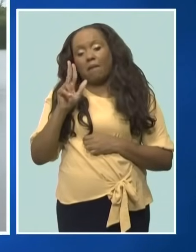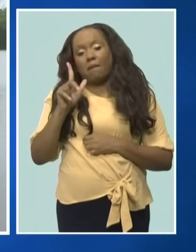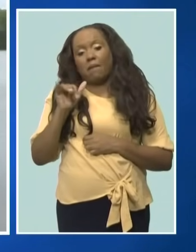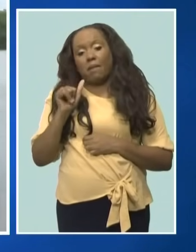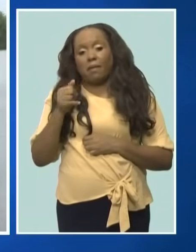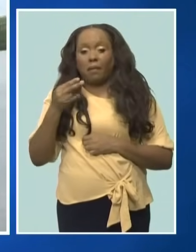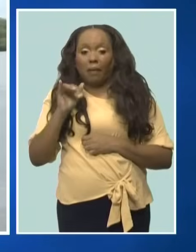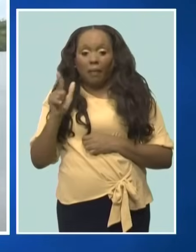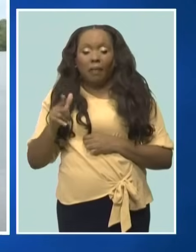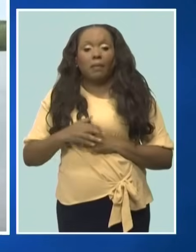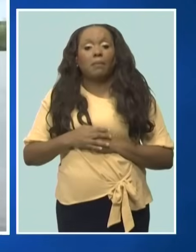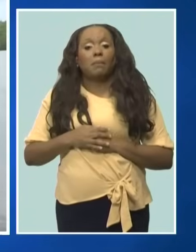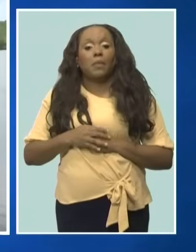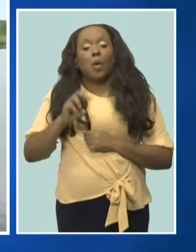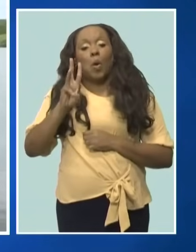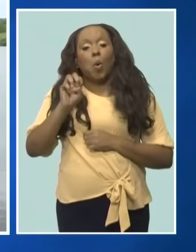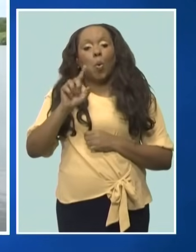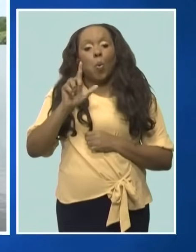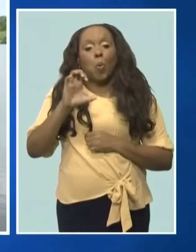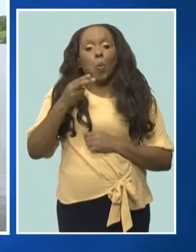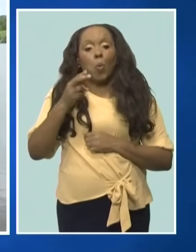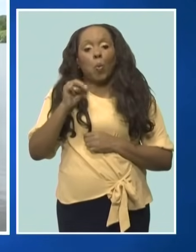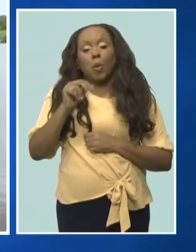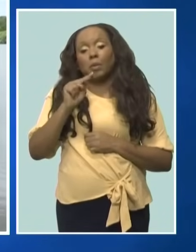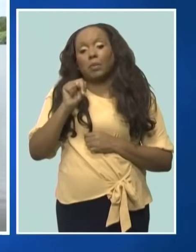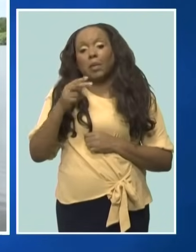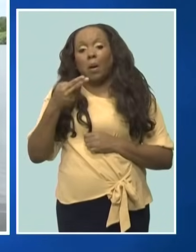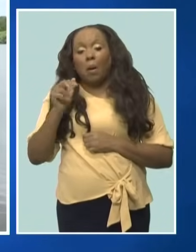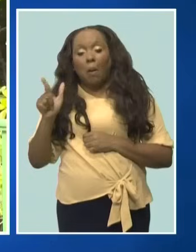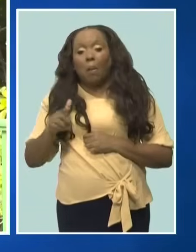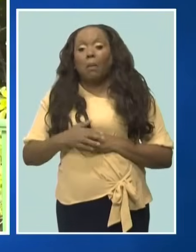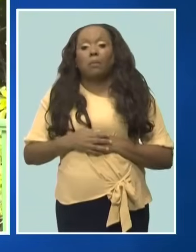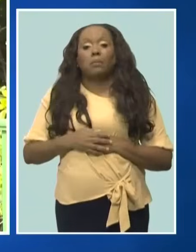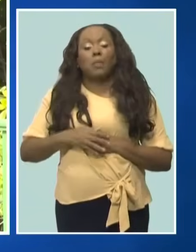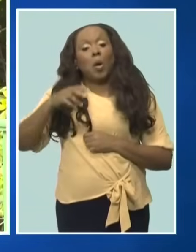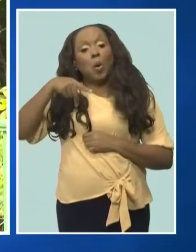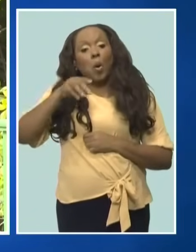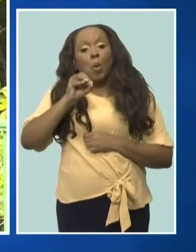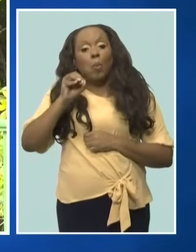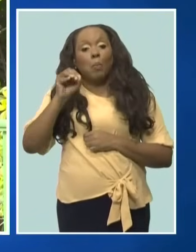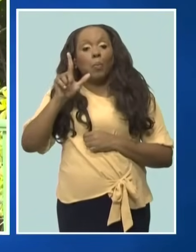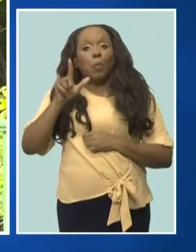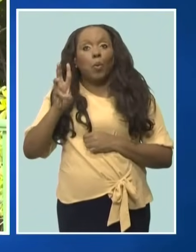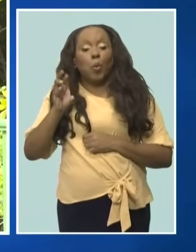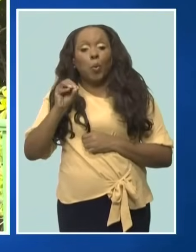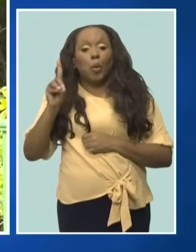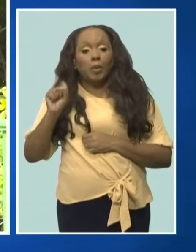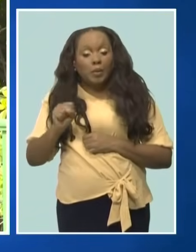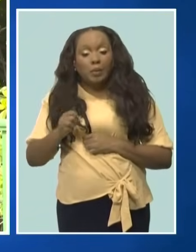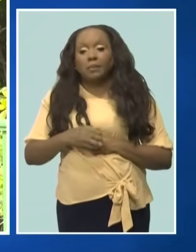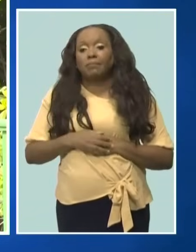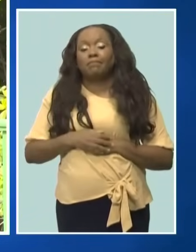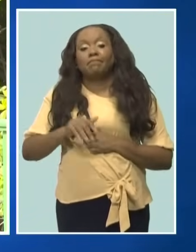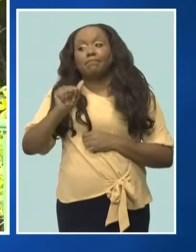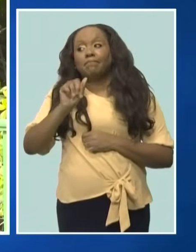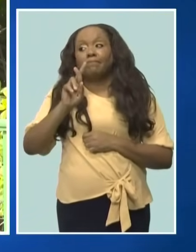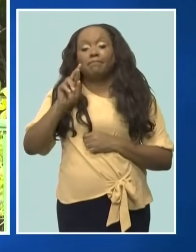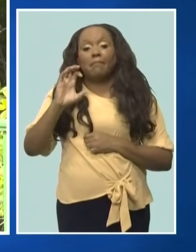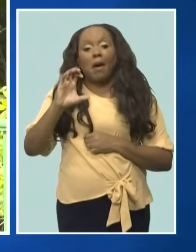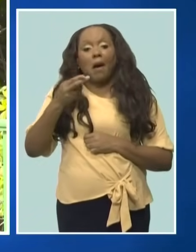Gully, Jack in the Box Gully, Turner's Hall Woods, and Archers Bay. This is being invested in a